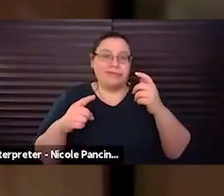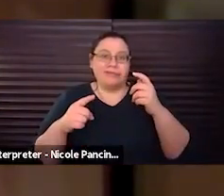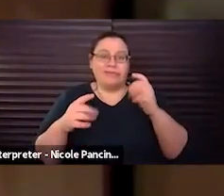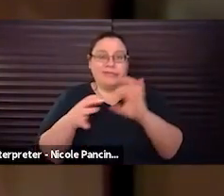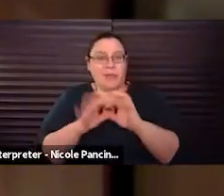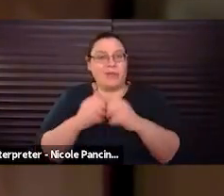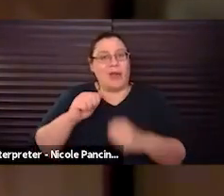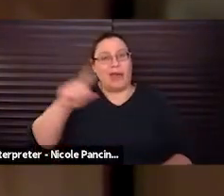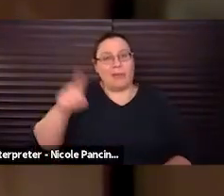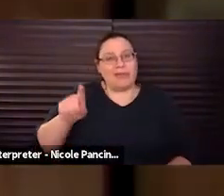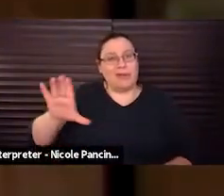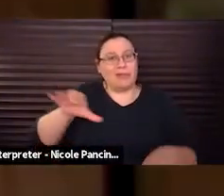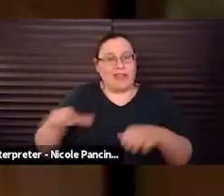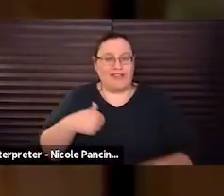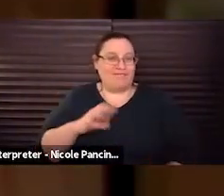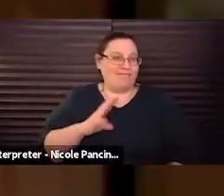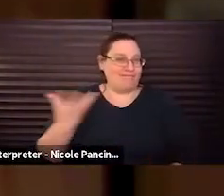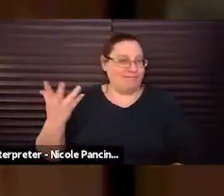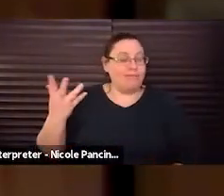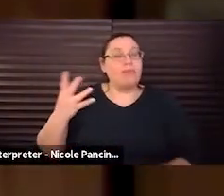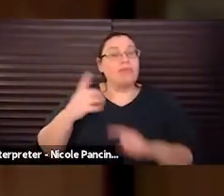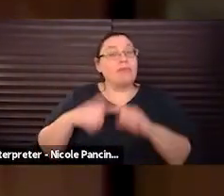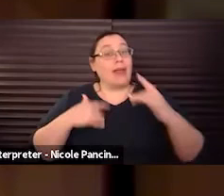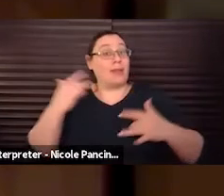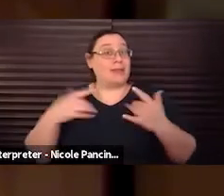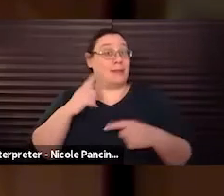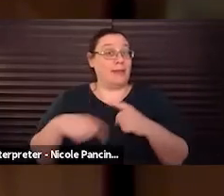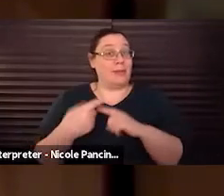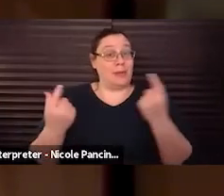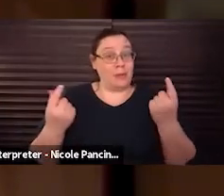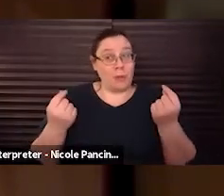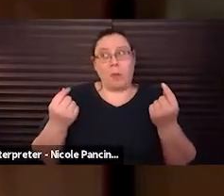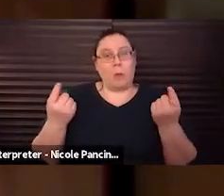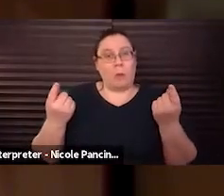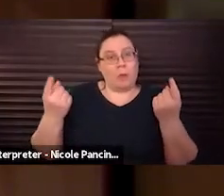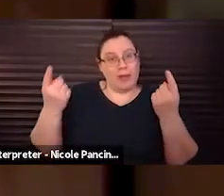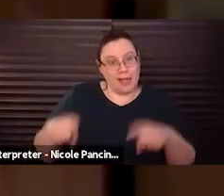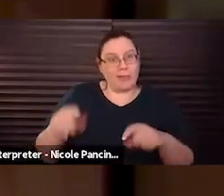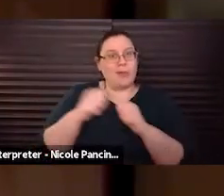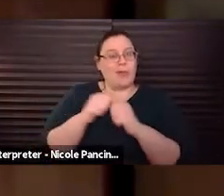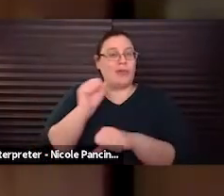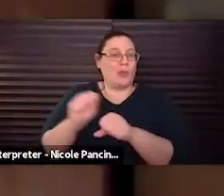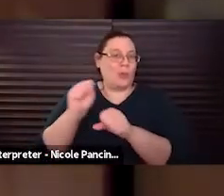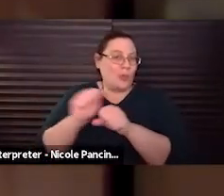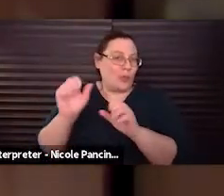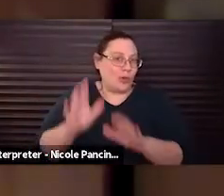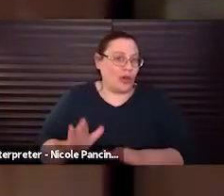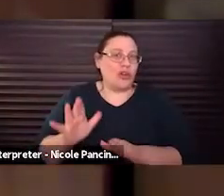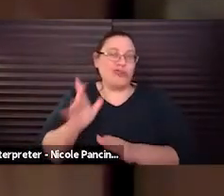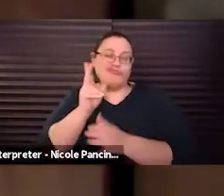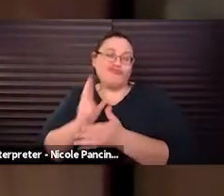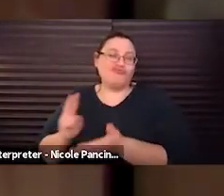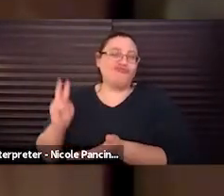Amazon is behaving. What I am incredibly excited about is what's happening with the workers who are standing up and